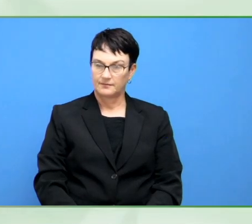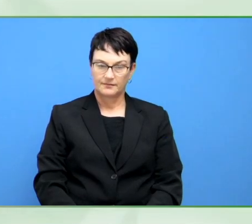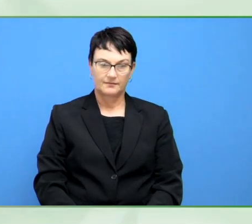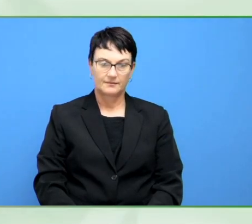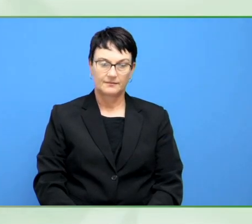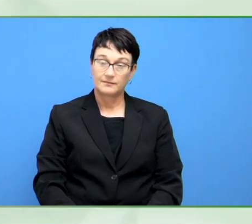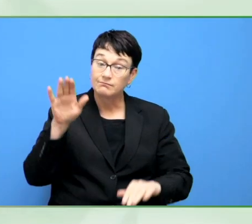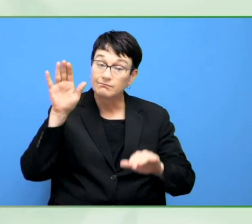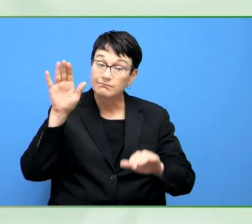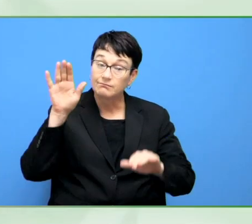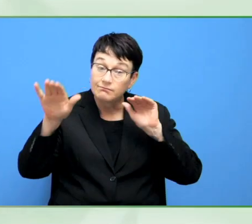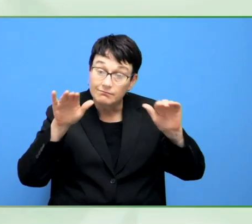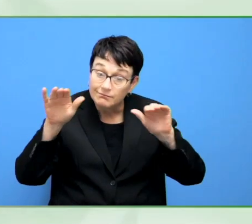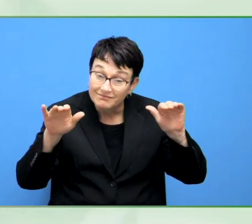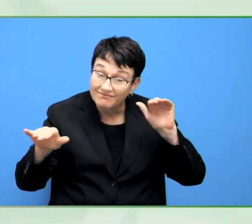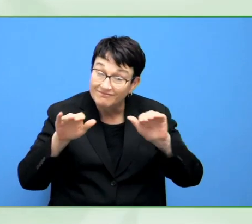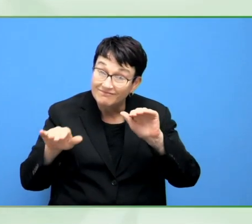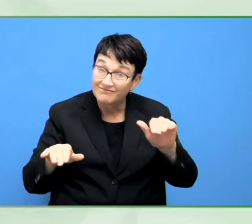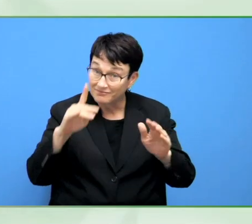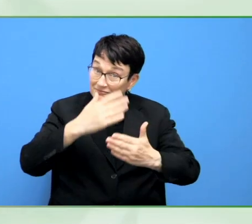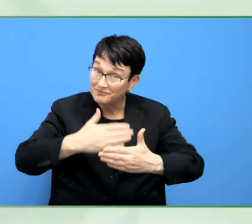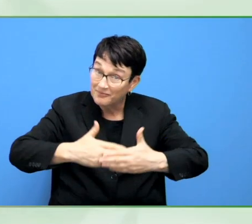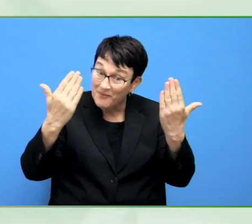To everybody in the room.